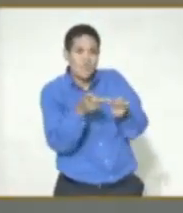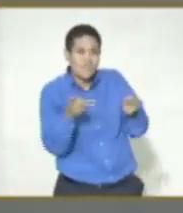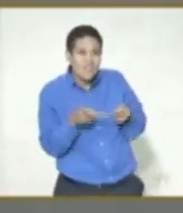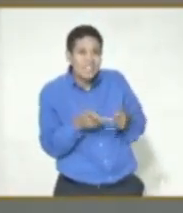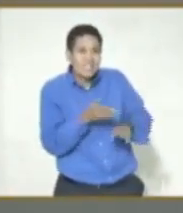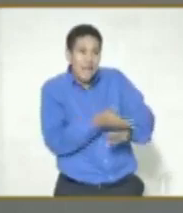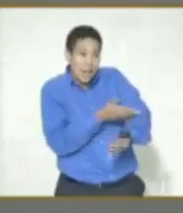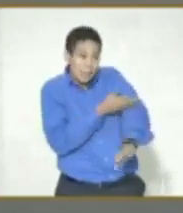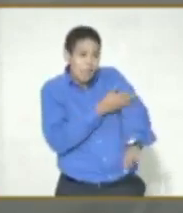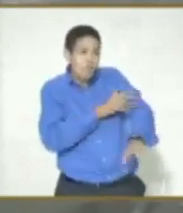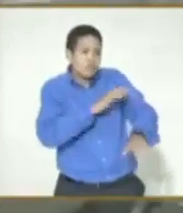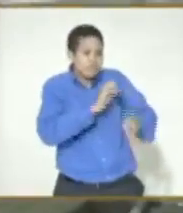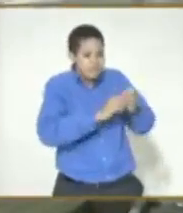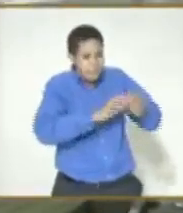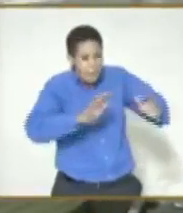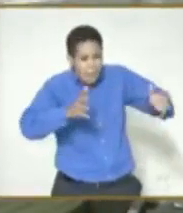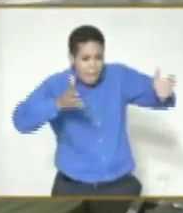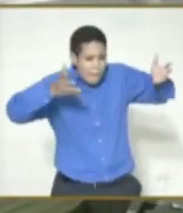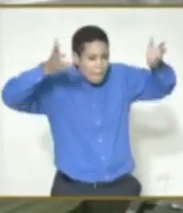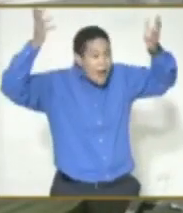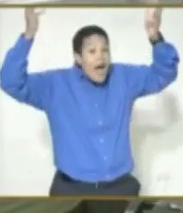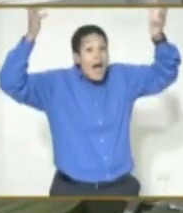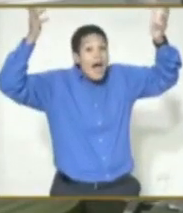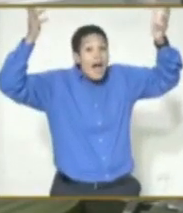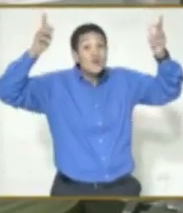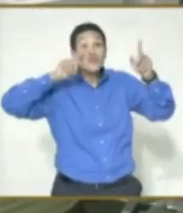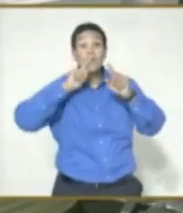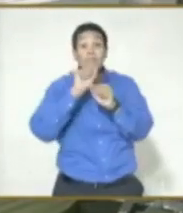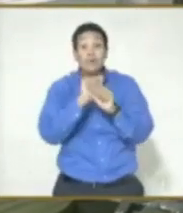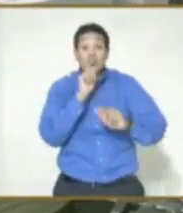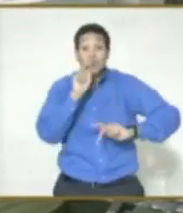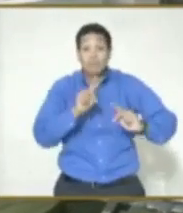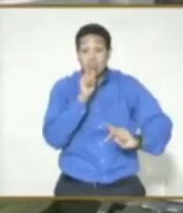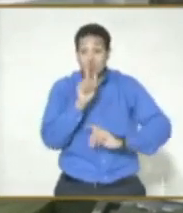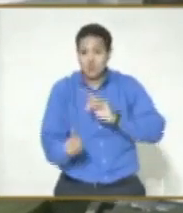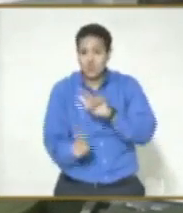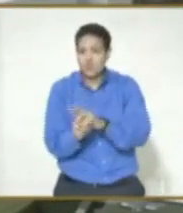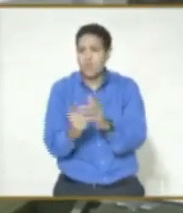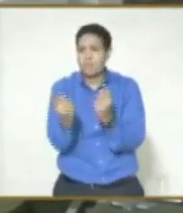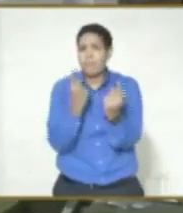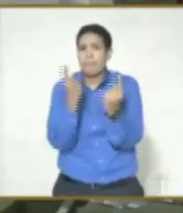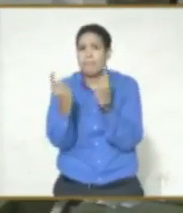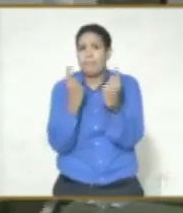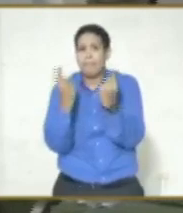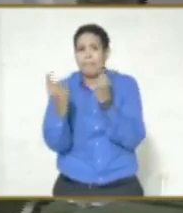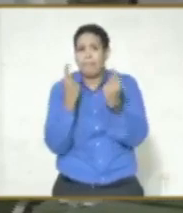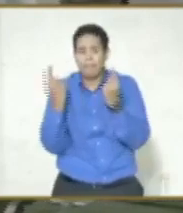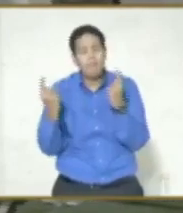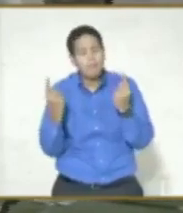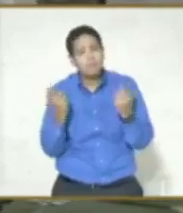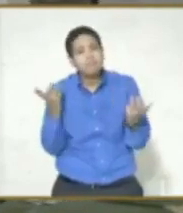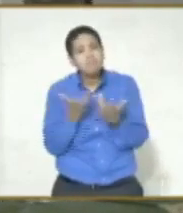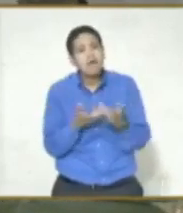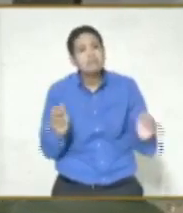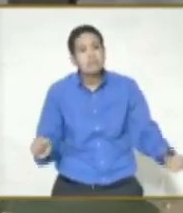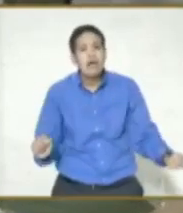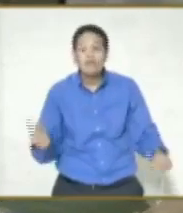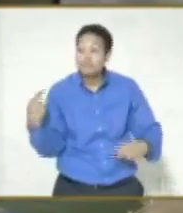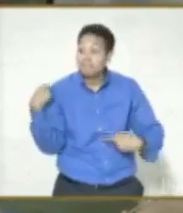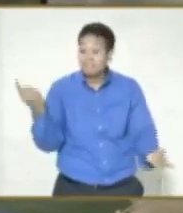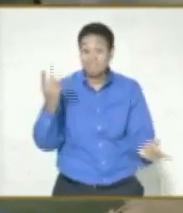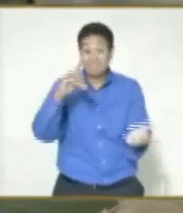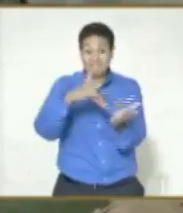to ensure that the persons who are turning up, and let me say, since the center was